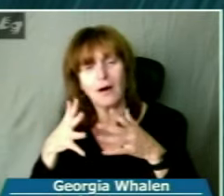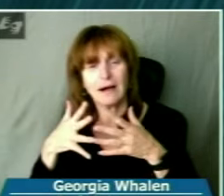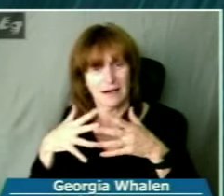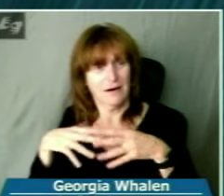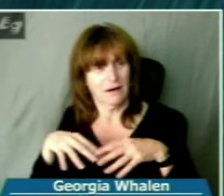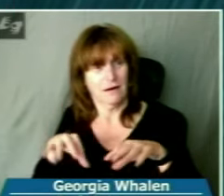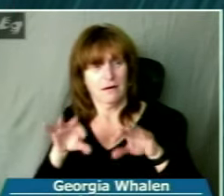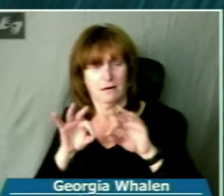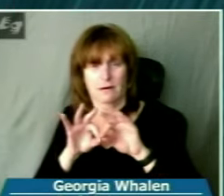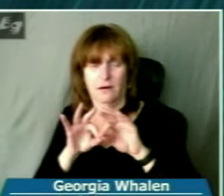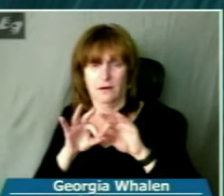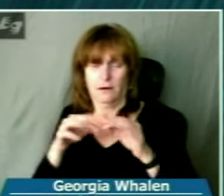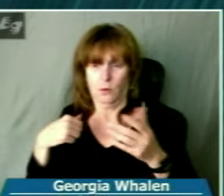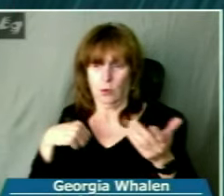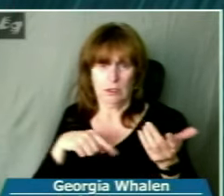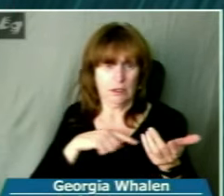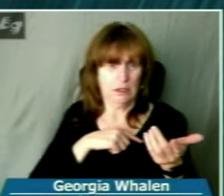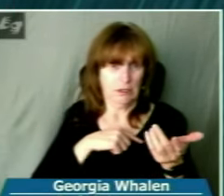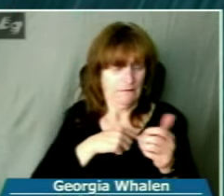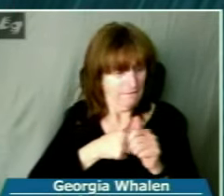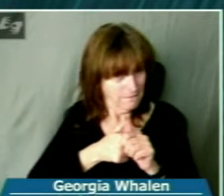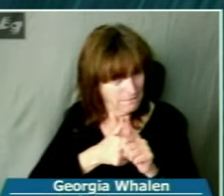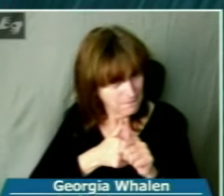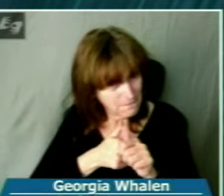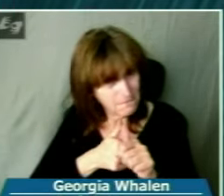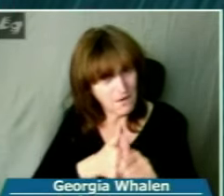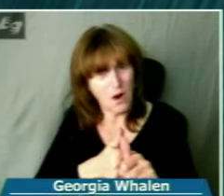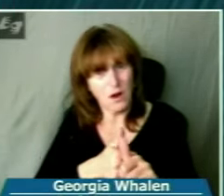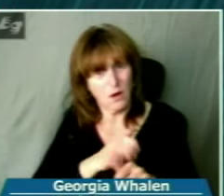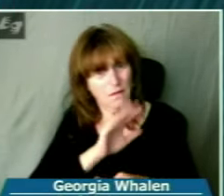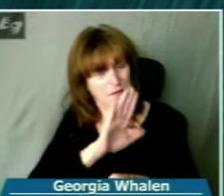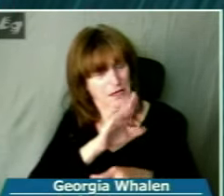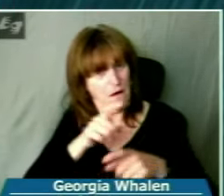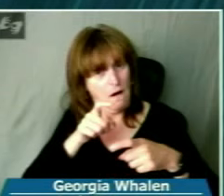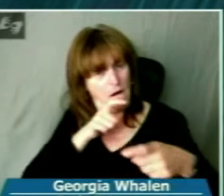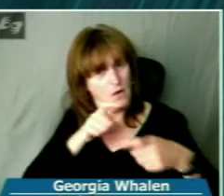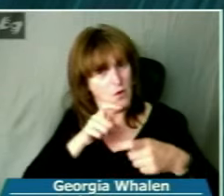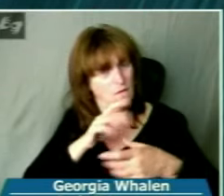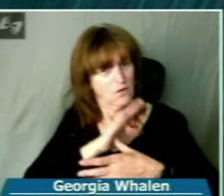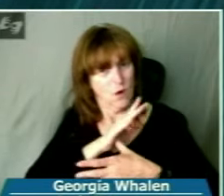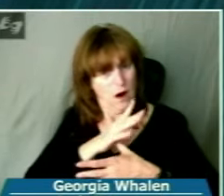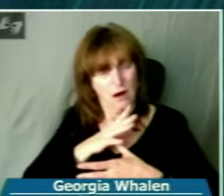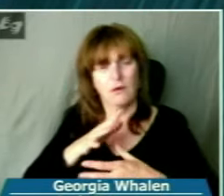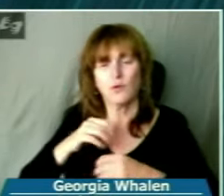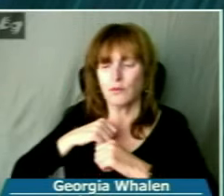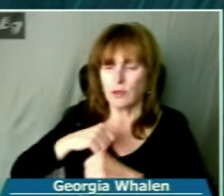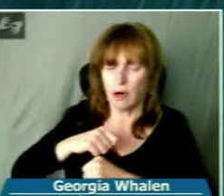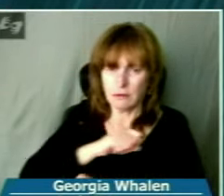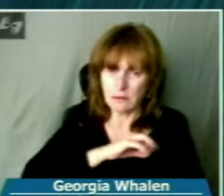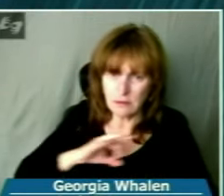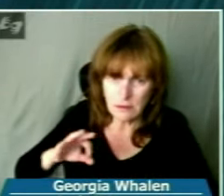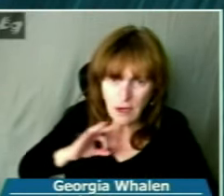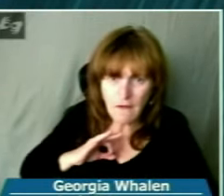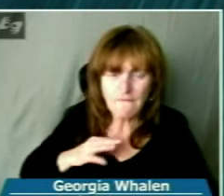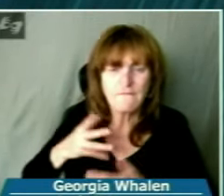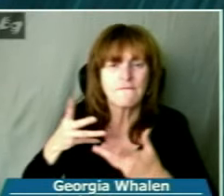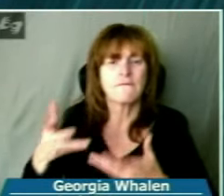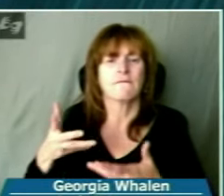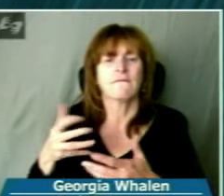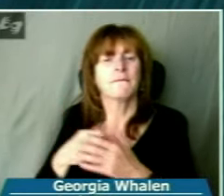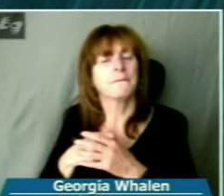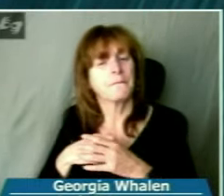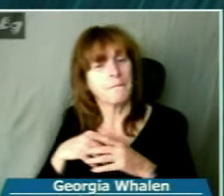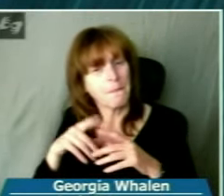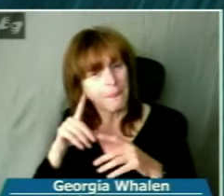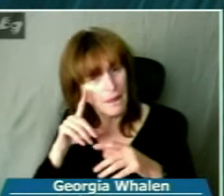before we start to bring those services back online. That's what will protect our staff. That's what will protect the public as they utilize